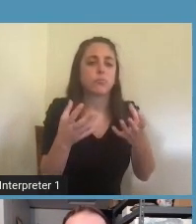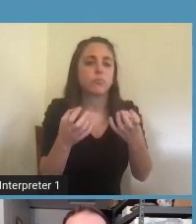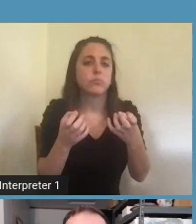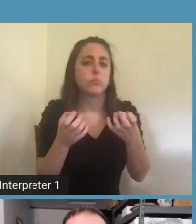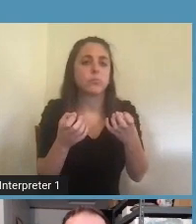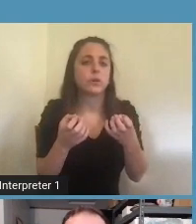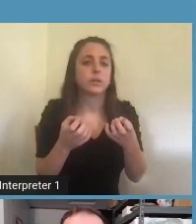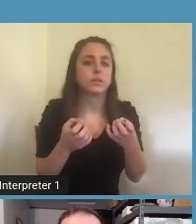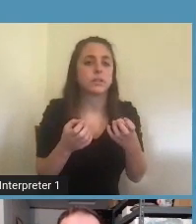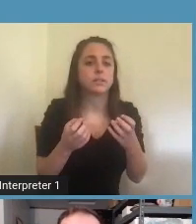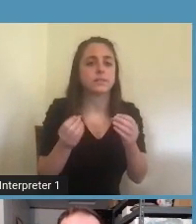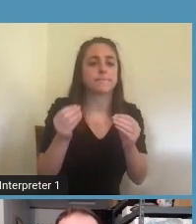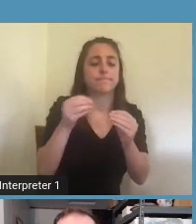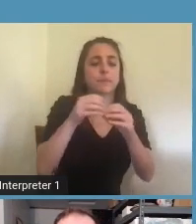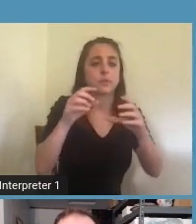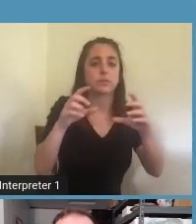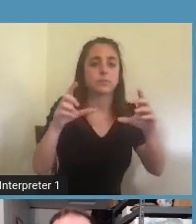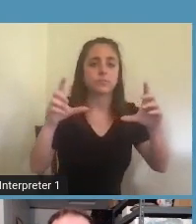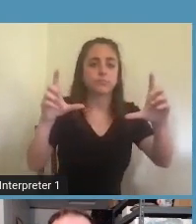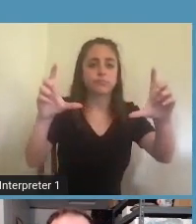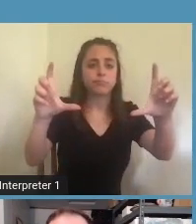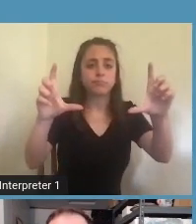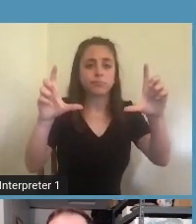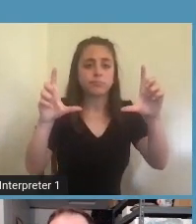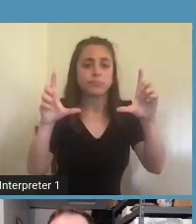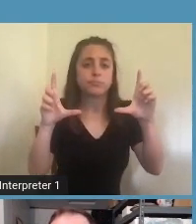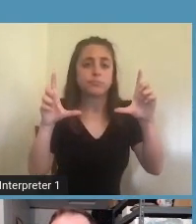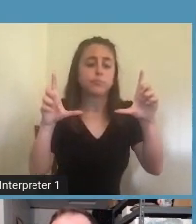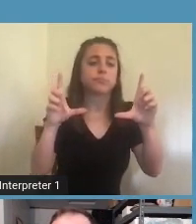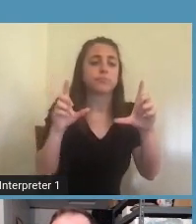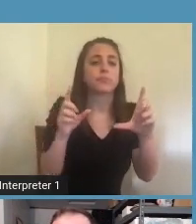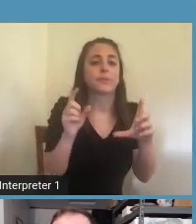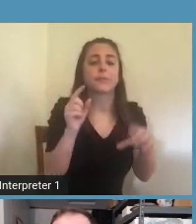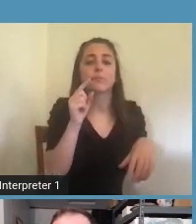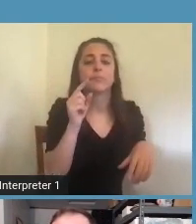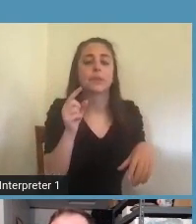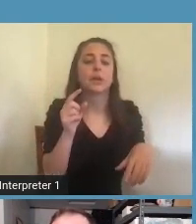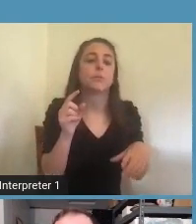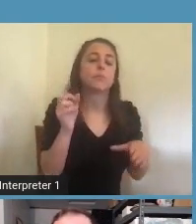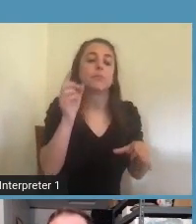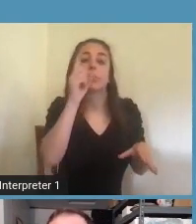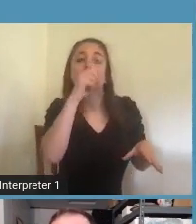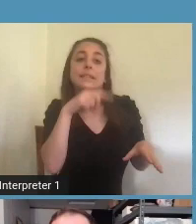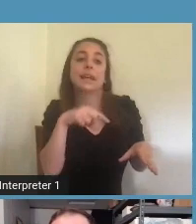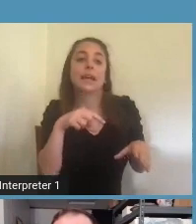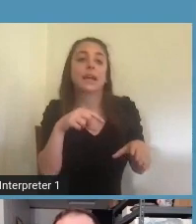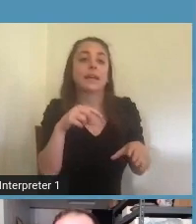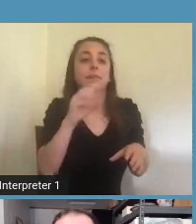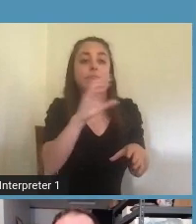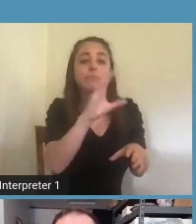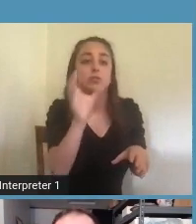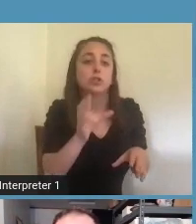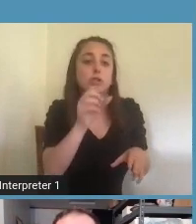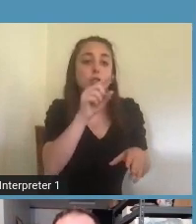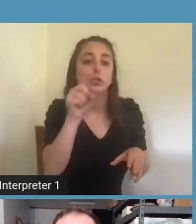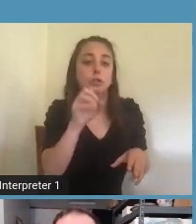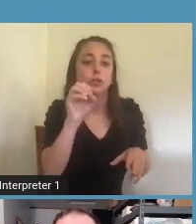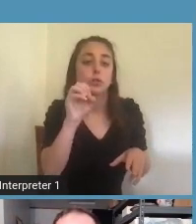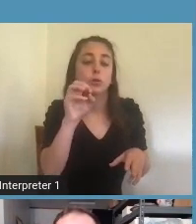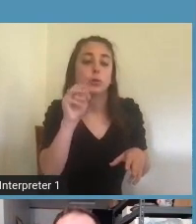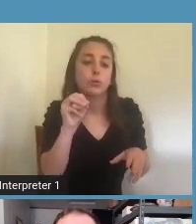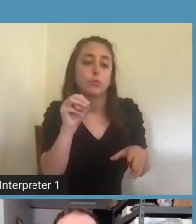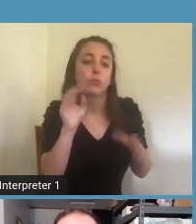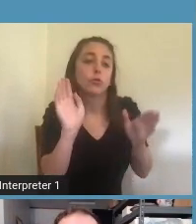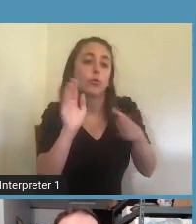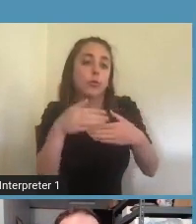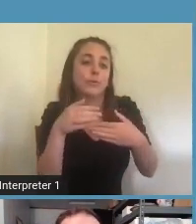a Zoom, like a pretend Zoom room, and let them have sort of a discussion